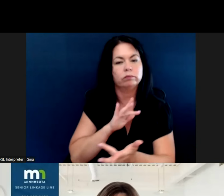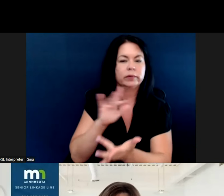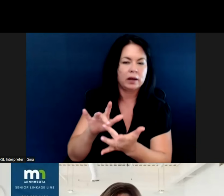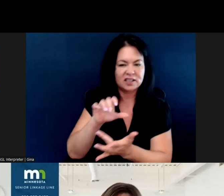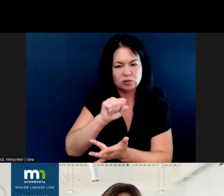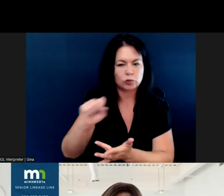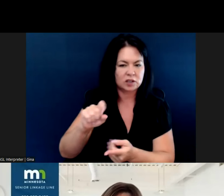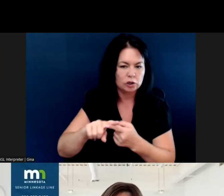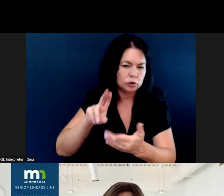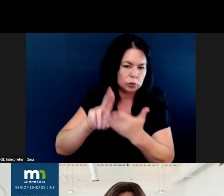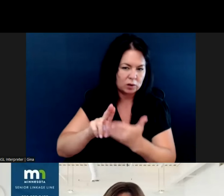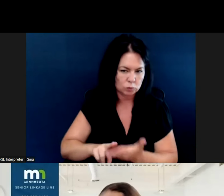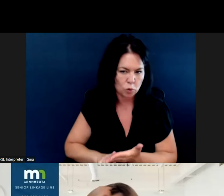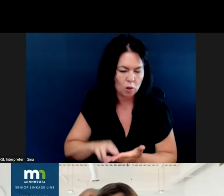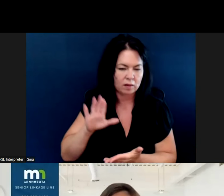enroll.